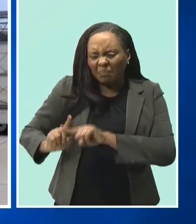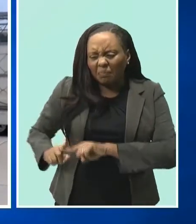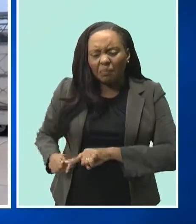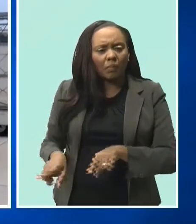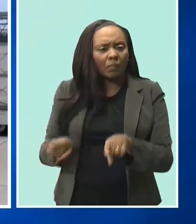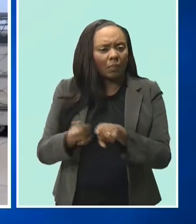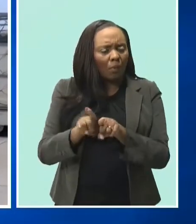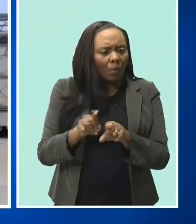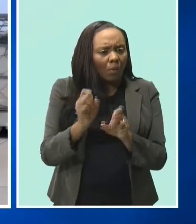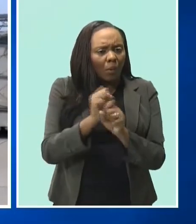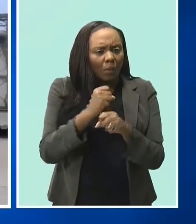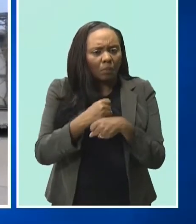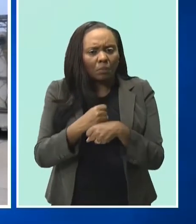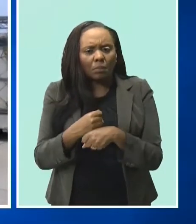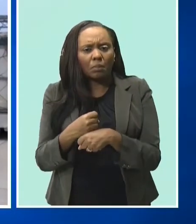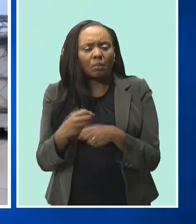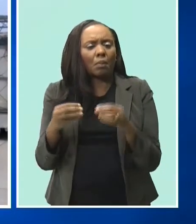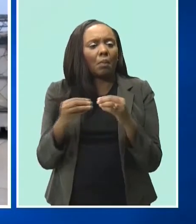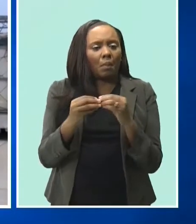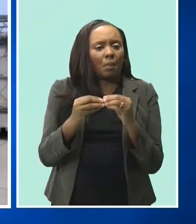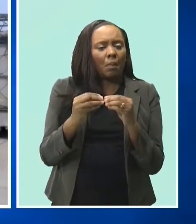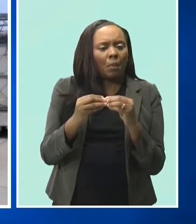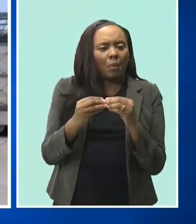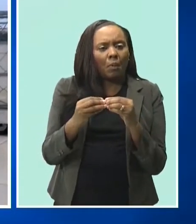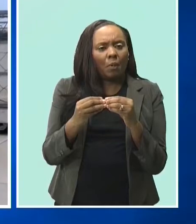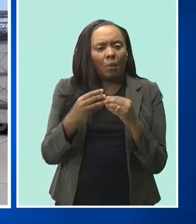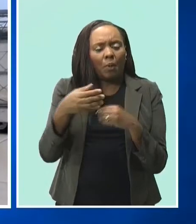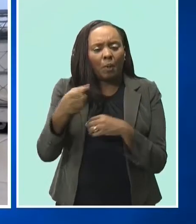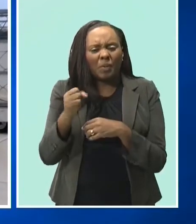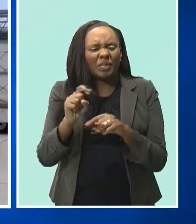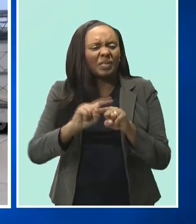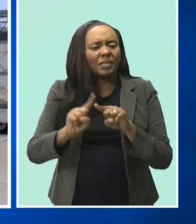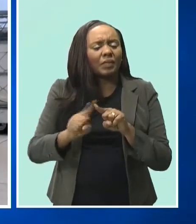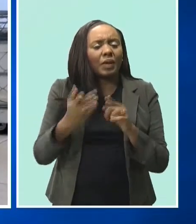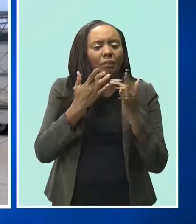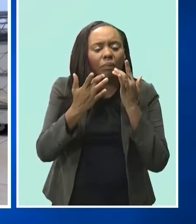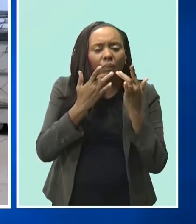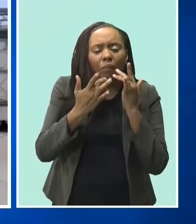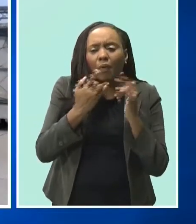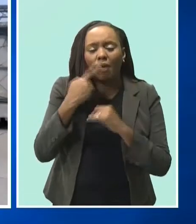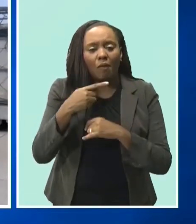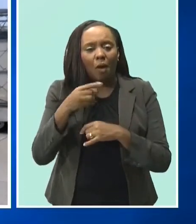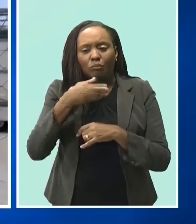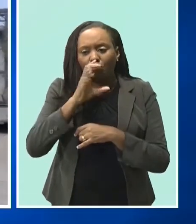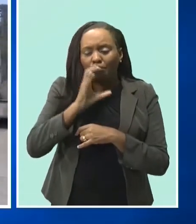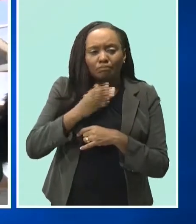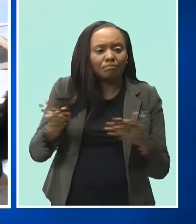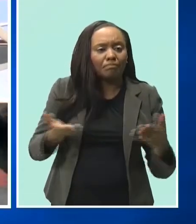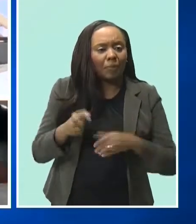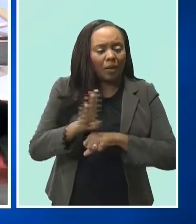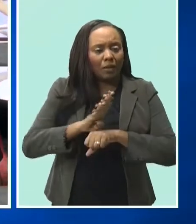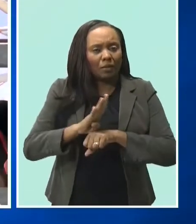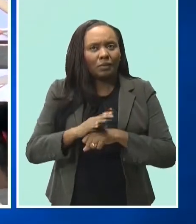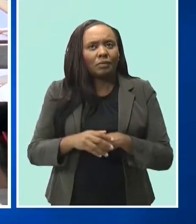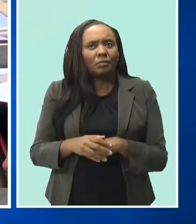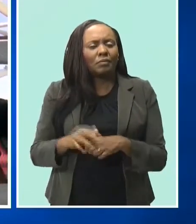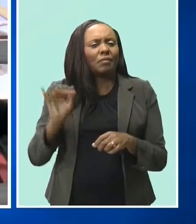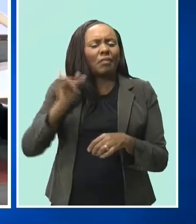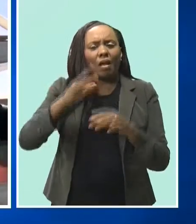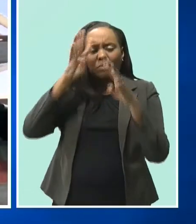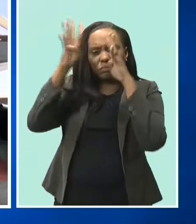staff members who returned to work today are those who tested negative for the coronavirus and were placed in quarantine at local hotels along